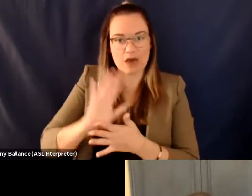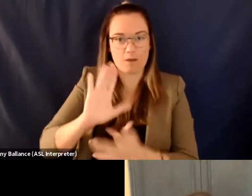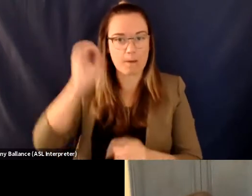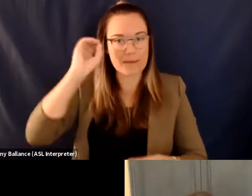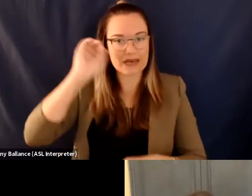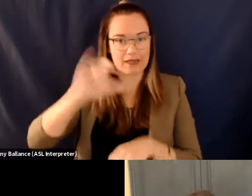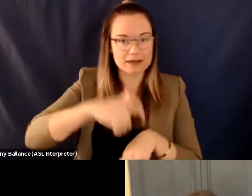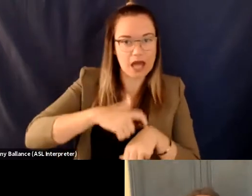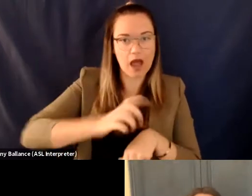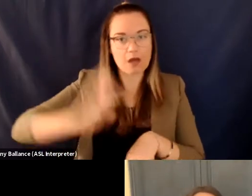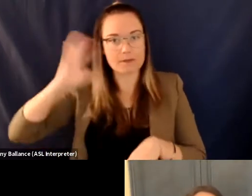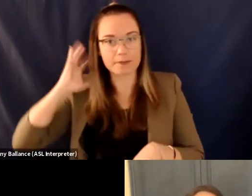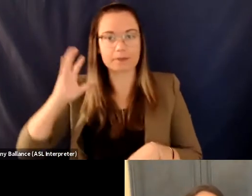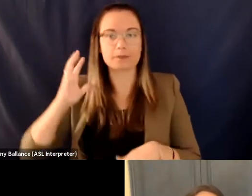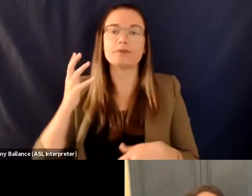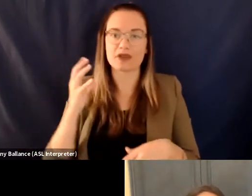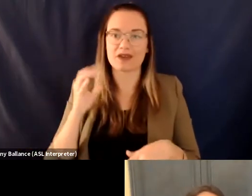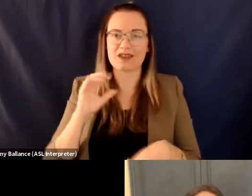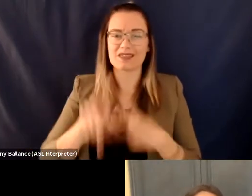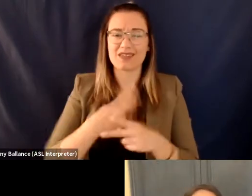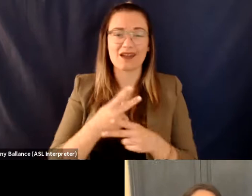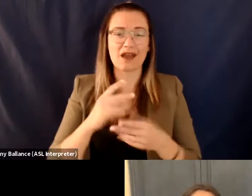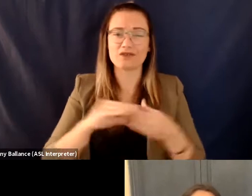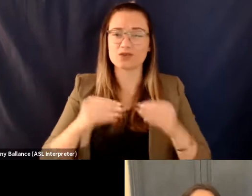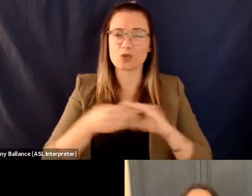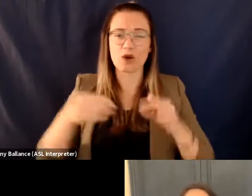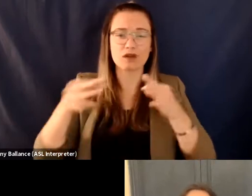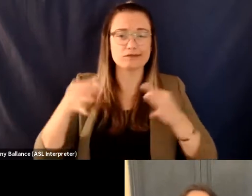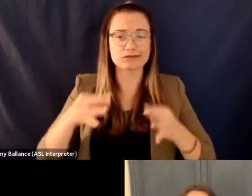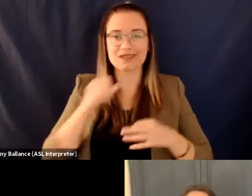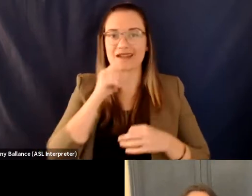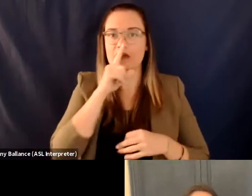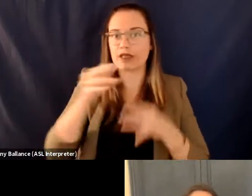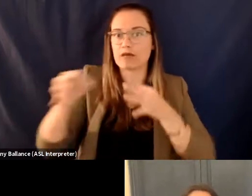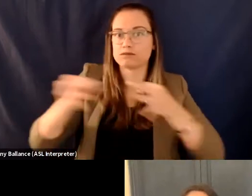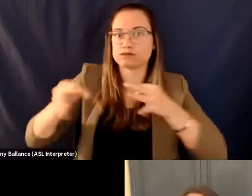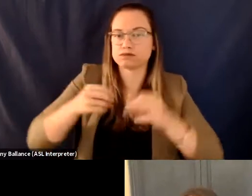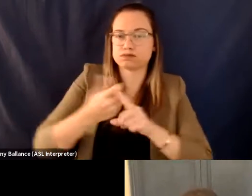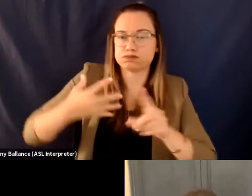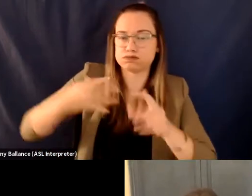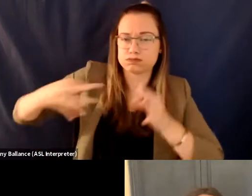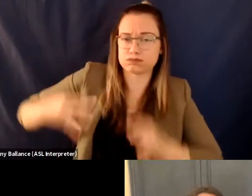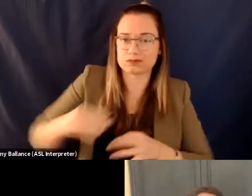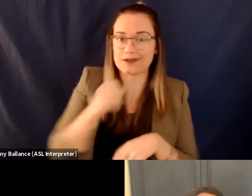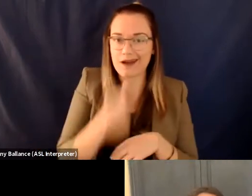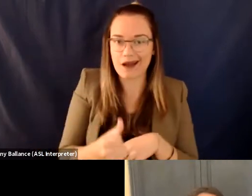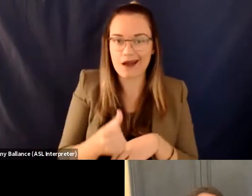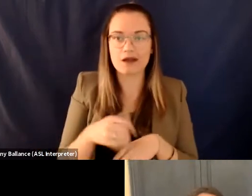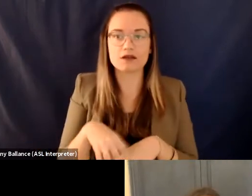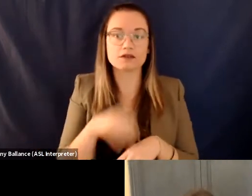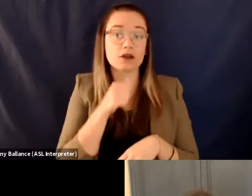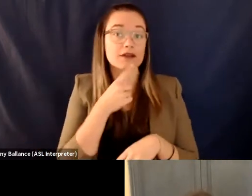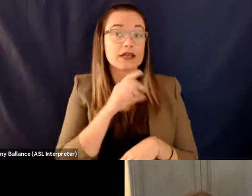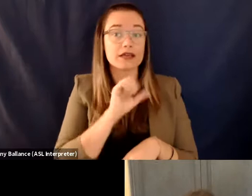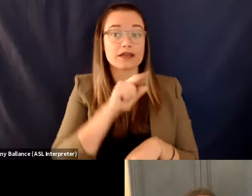think, you know, the kind of storytelling we do isn't particularly prescriptive. So we're not going to say, you know, Stephen is the answer,